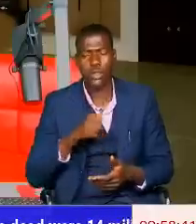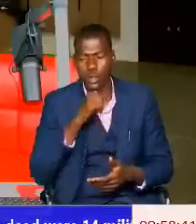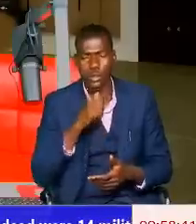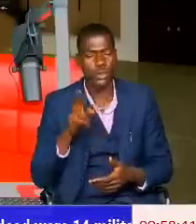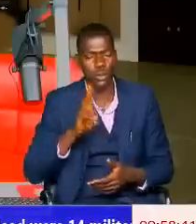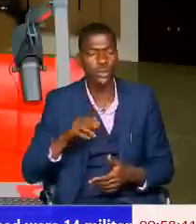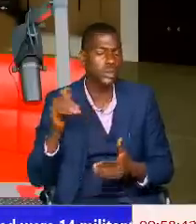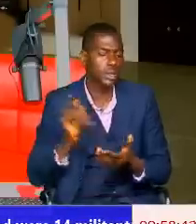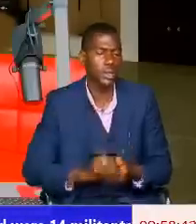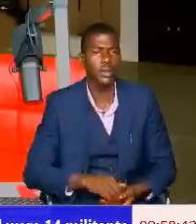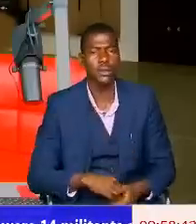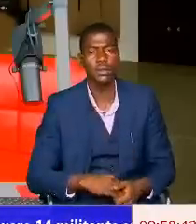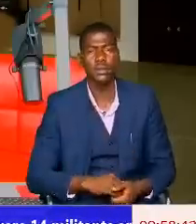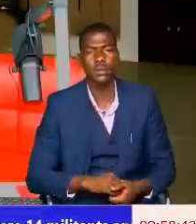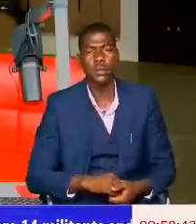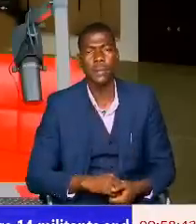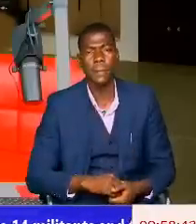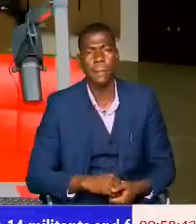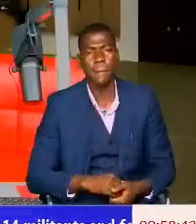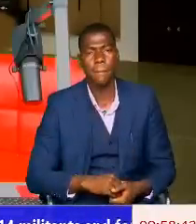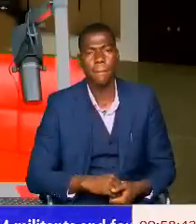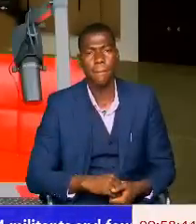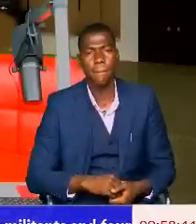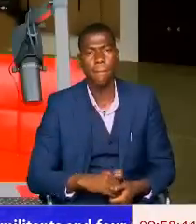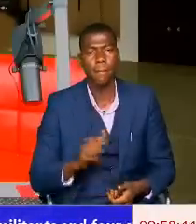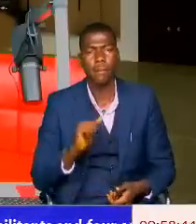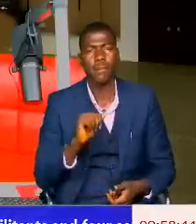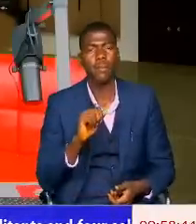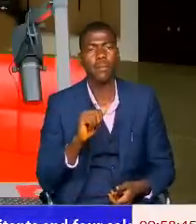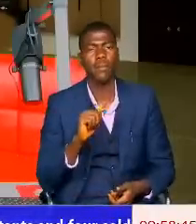never to use NIPOST again. Austin from